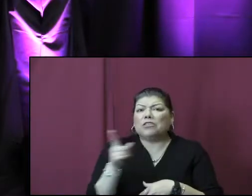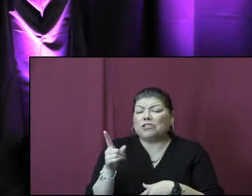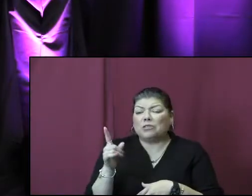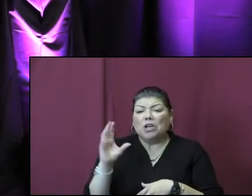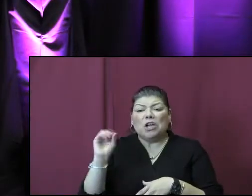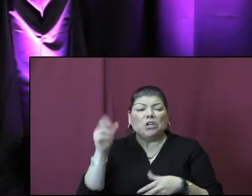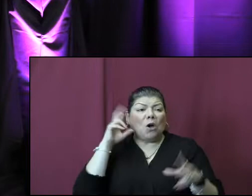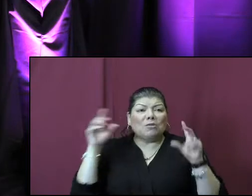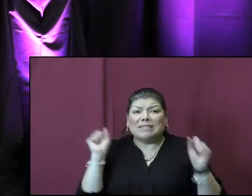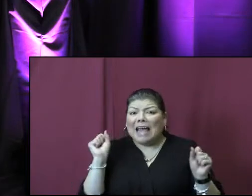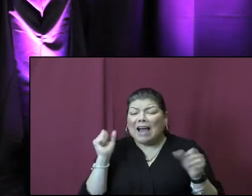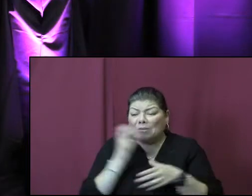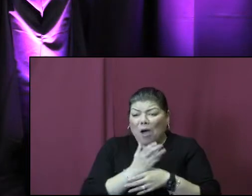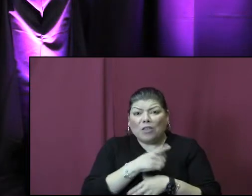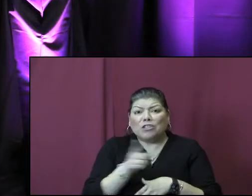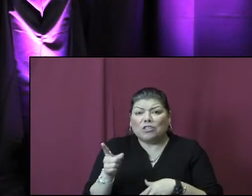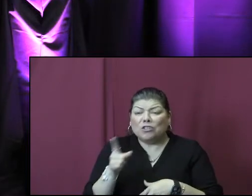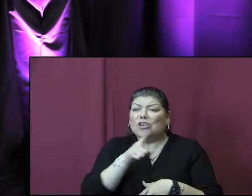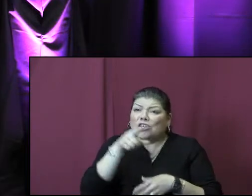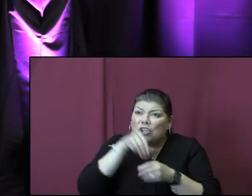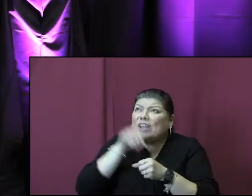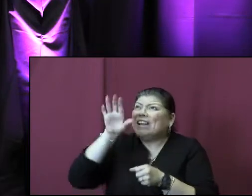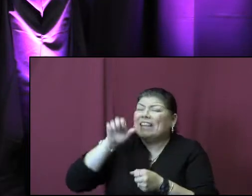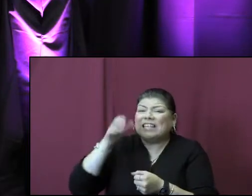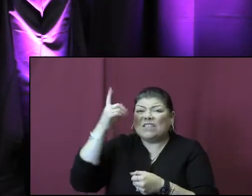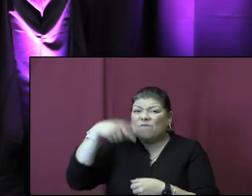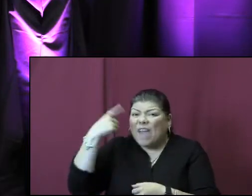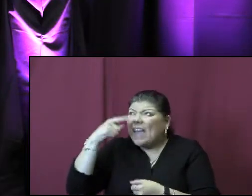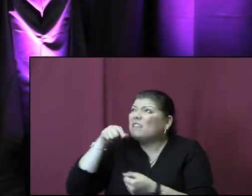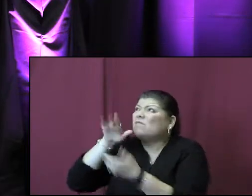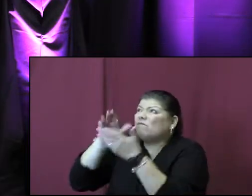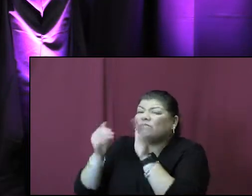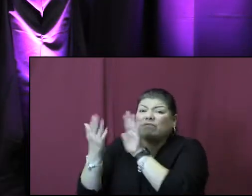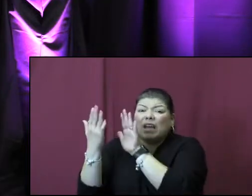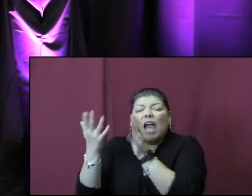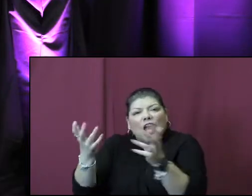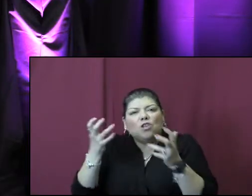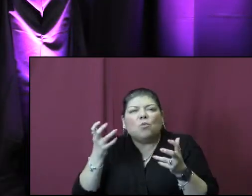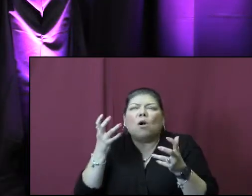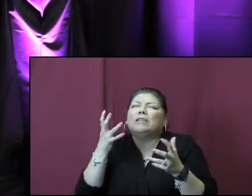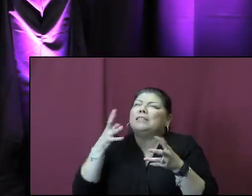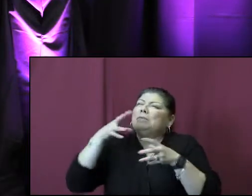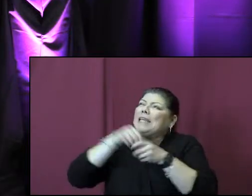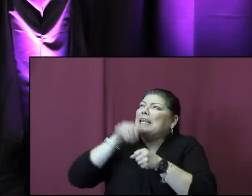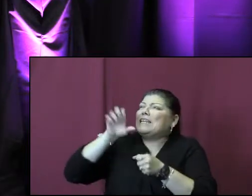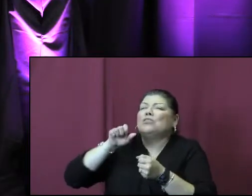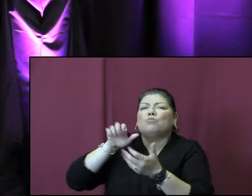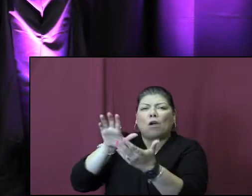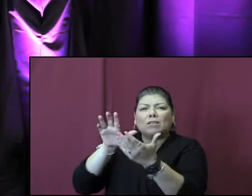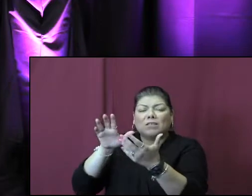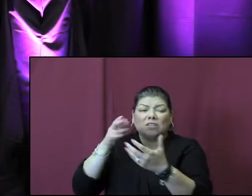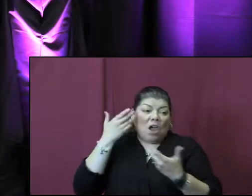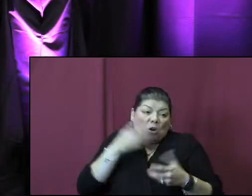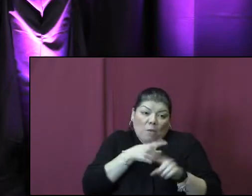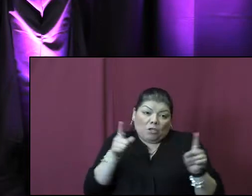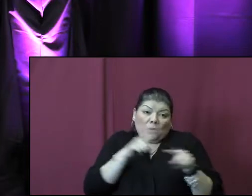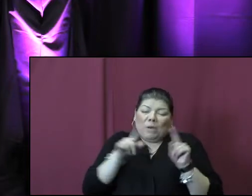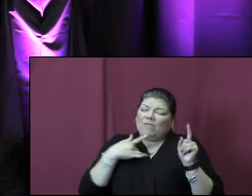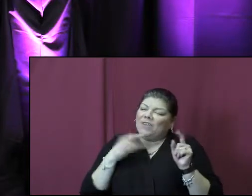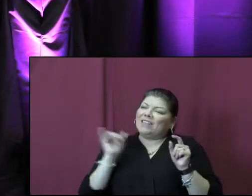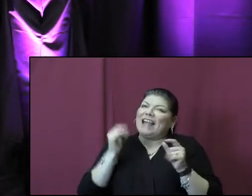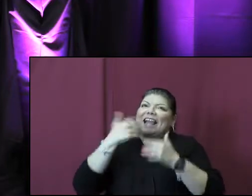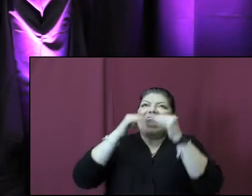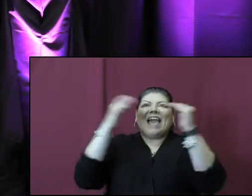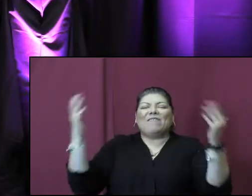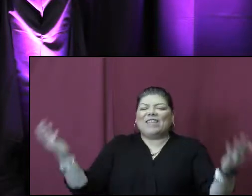No sound is bothering you. You're in his face, and you just want to just bask in his presence. So I don't know about you, but it feels